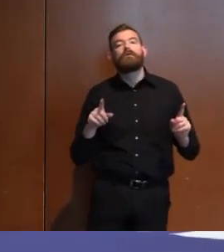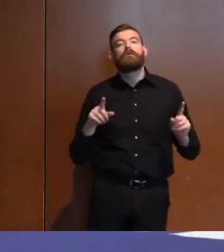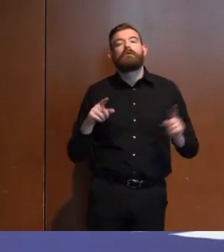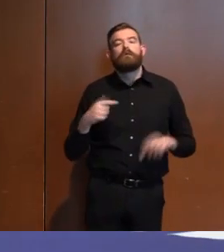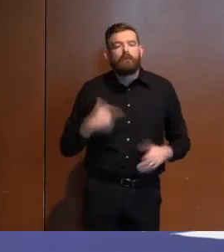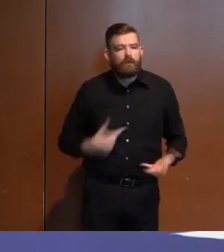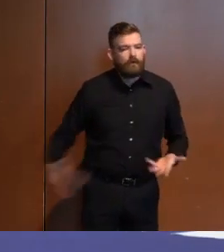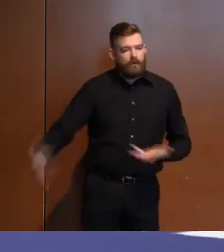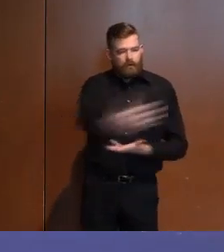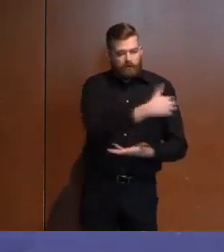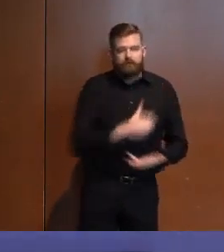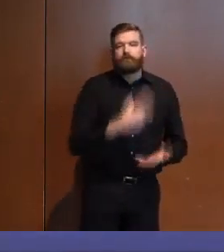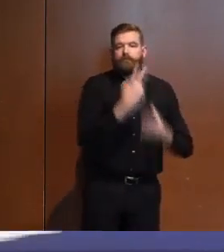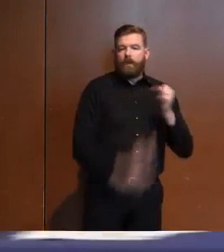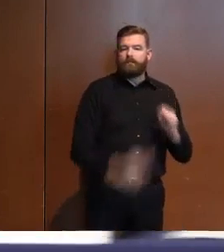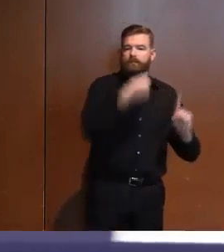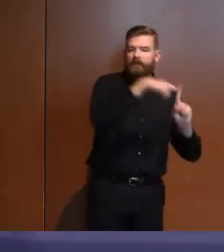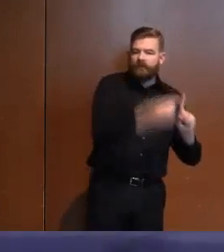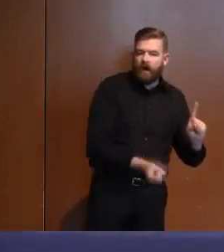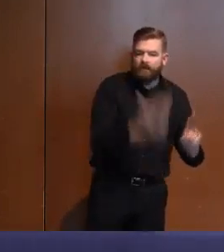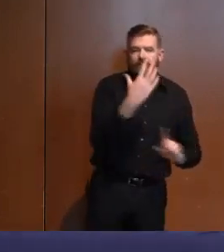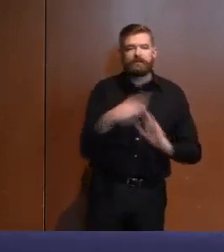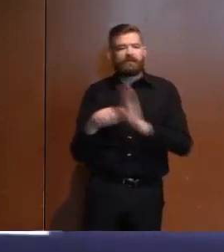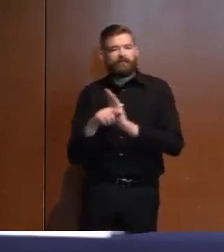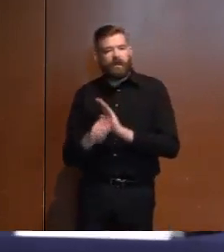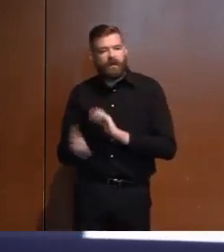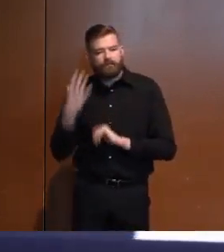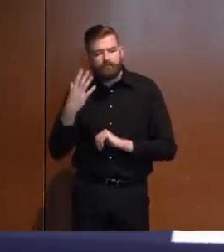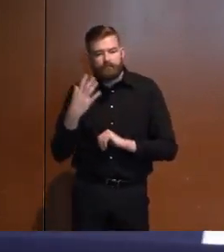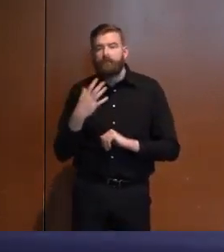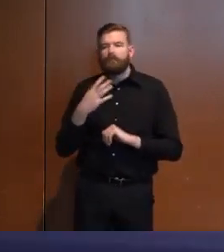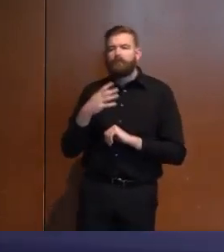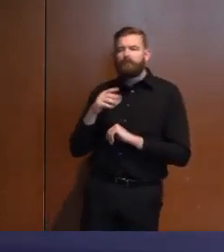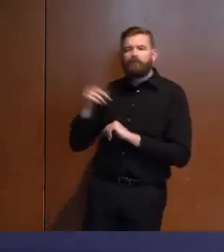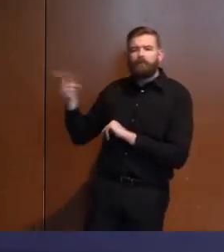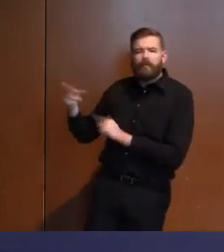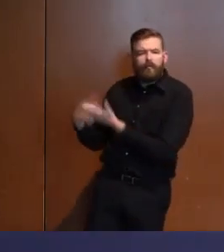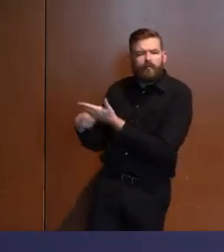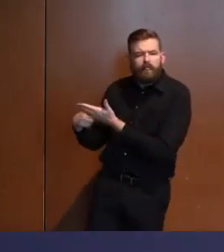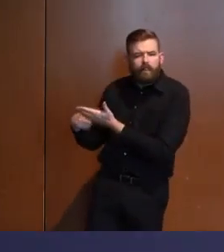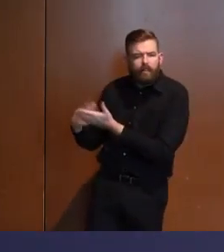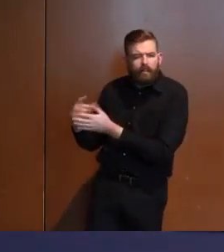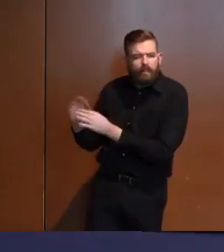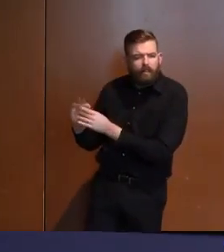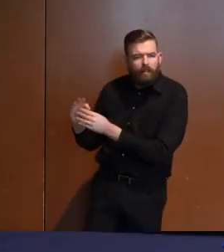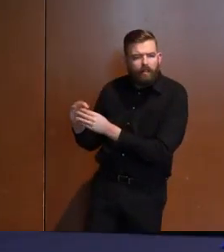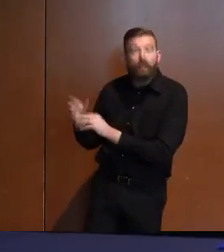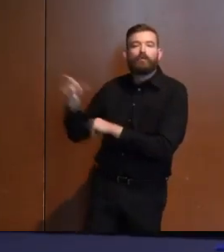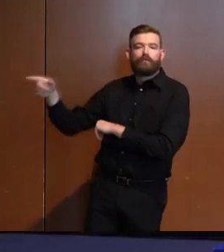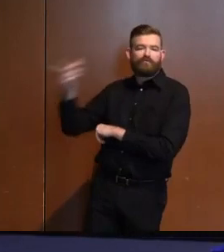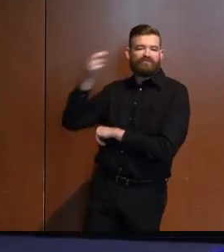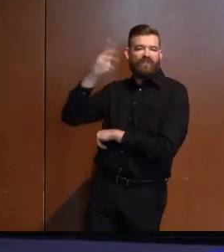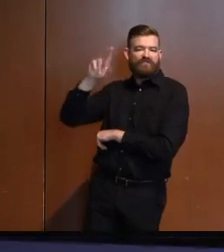Yeah. It's on one of my sheets. Did you hit your microphone there, Christina? Sorry, forgot to turn it on. So, as mentioned